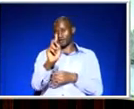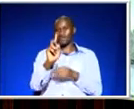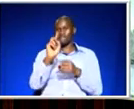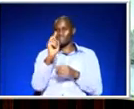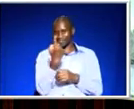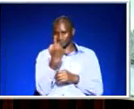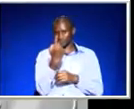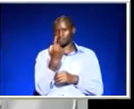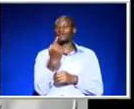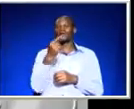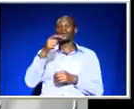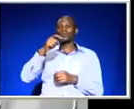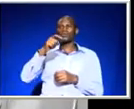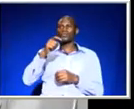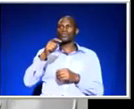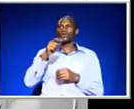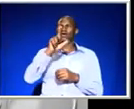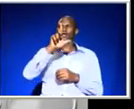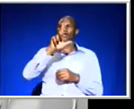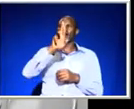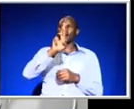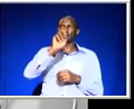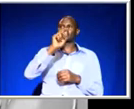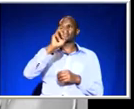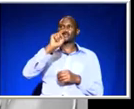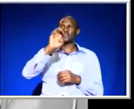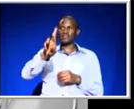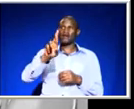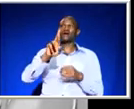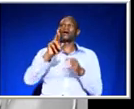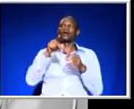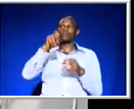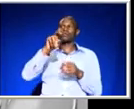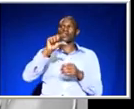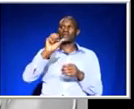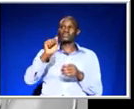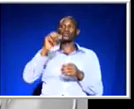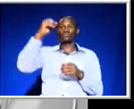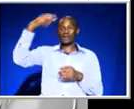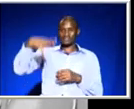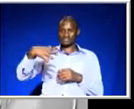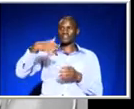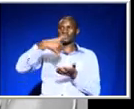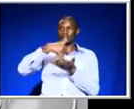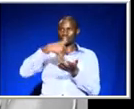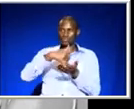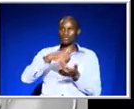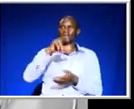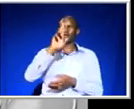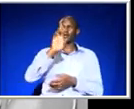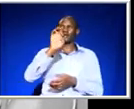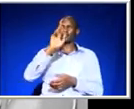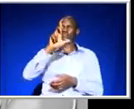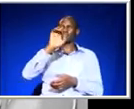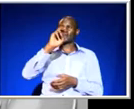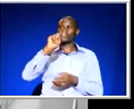one would be rectilinear propagation of light, and this would also include reflection at